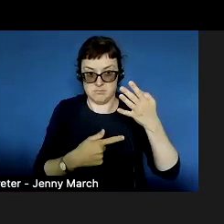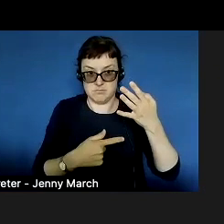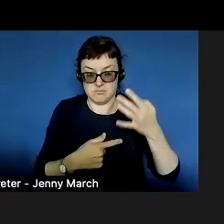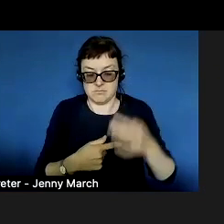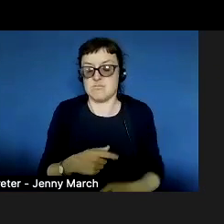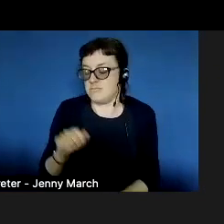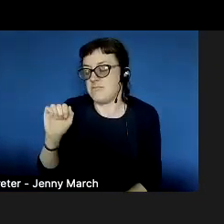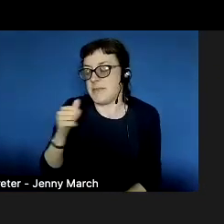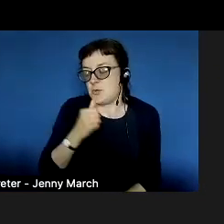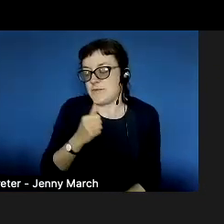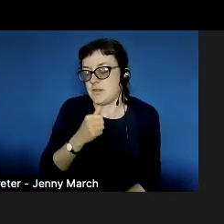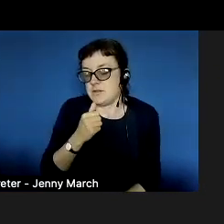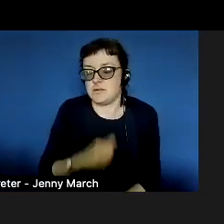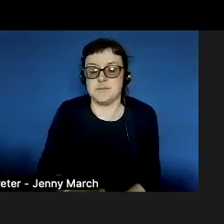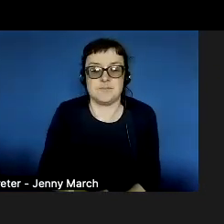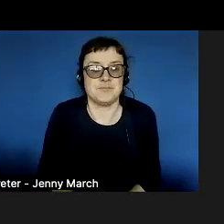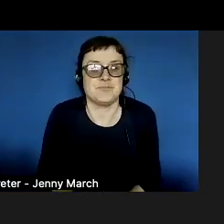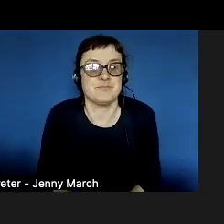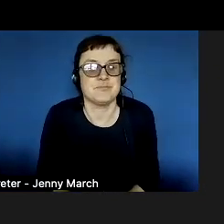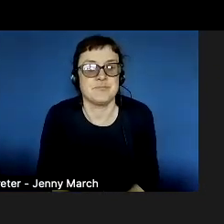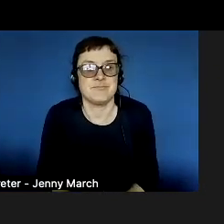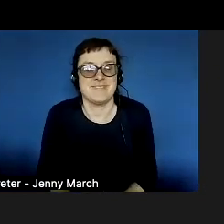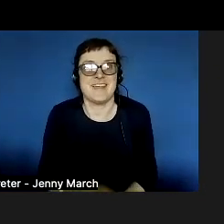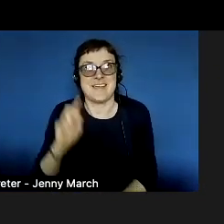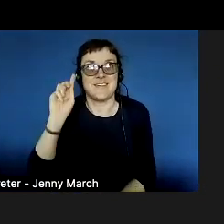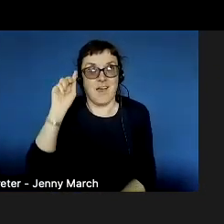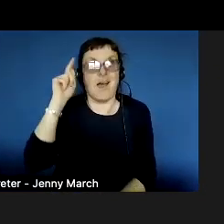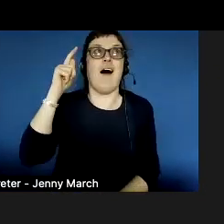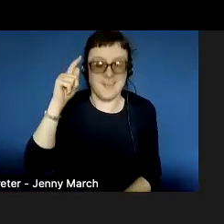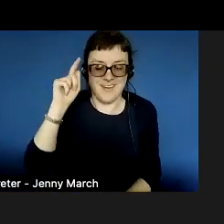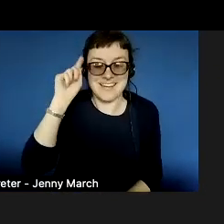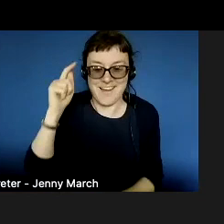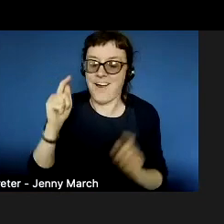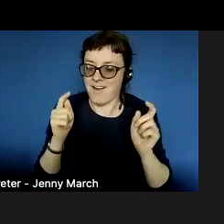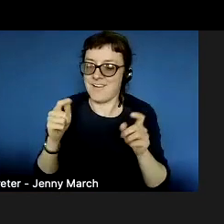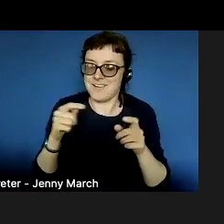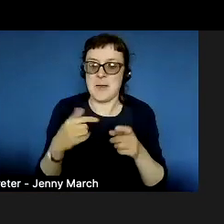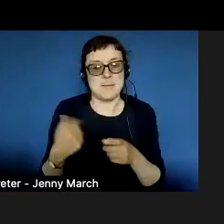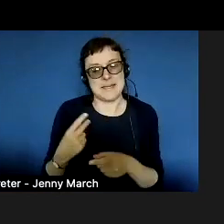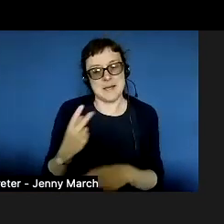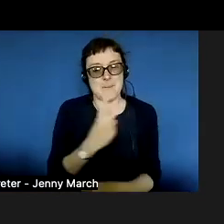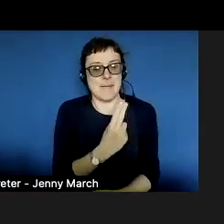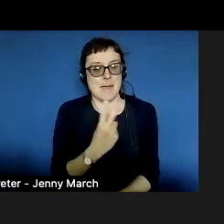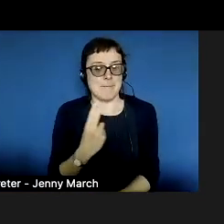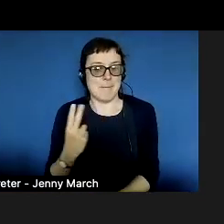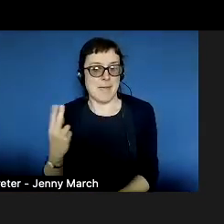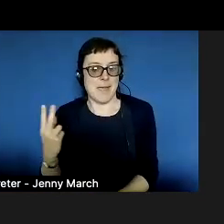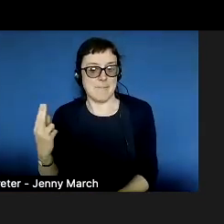do it, wasn't it? Because we could just kind of shout out things. Yeah, when we did that in pairs, didn't we? A lot of it.